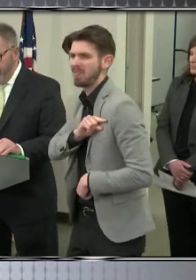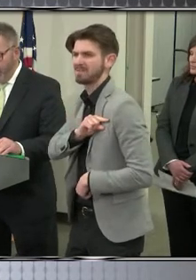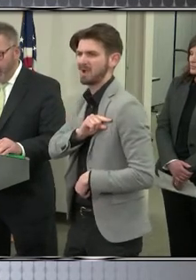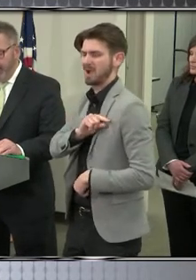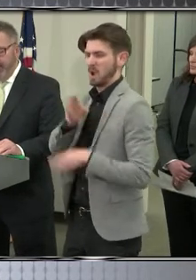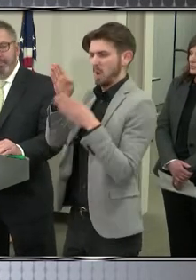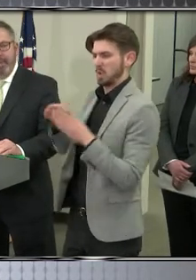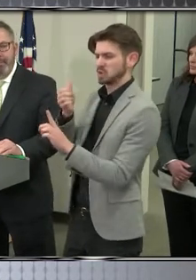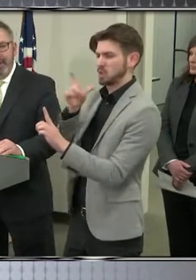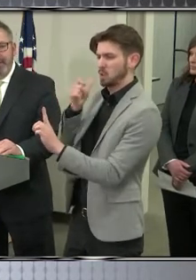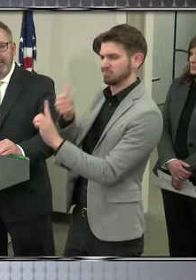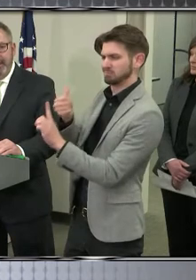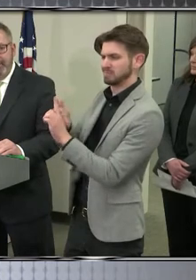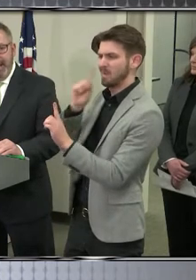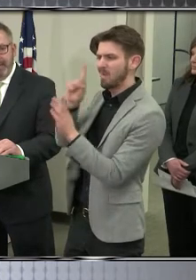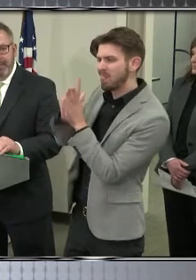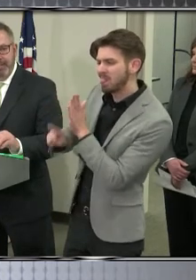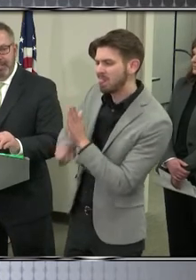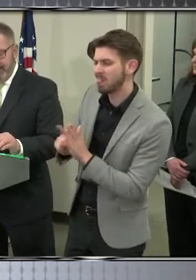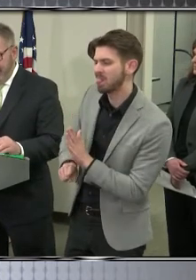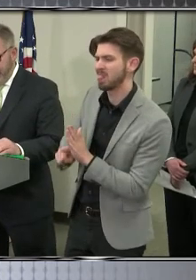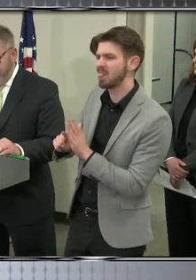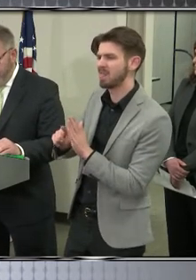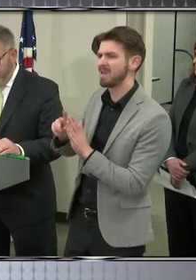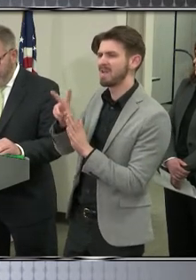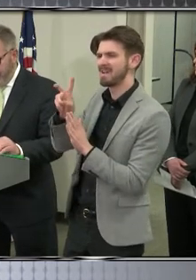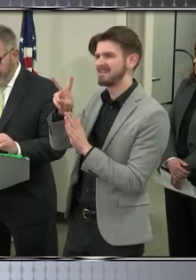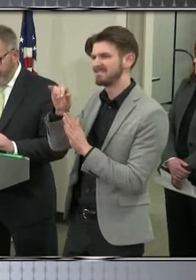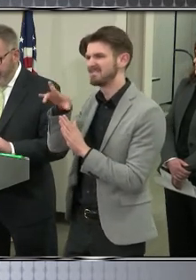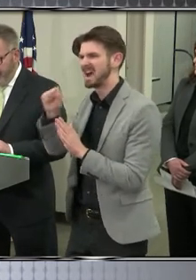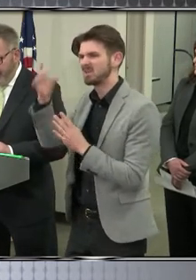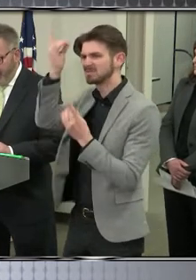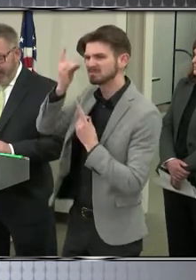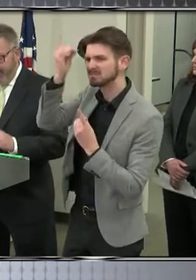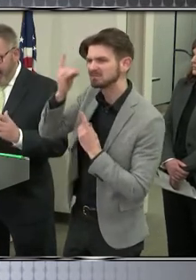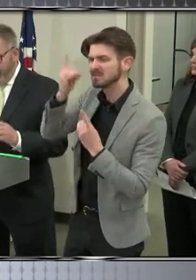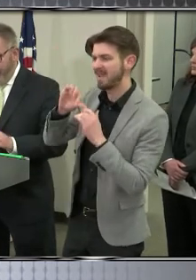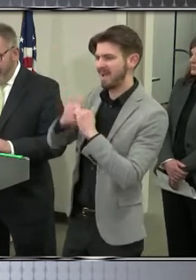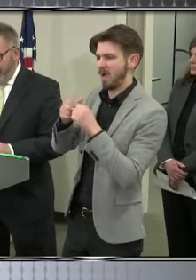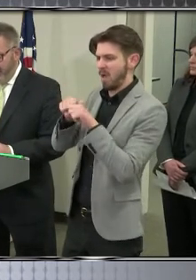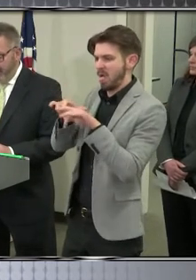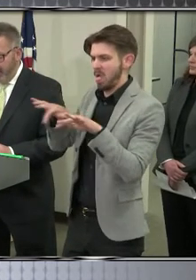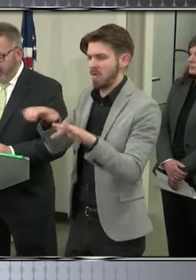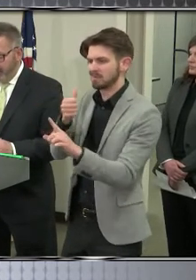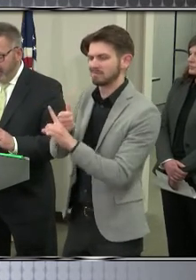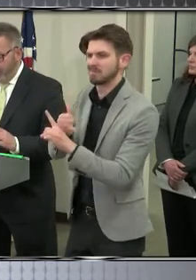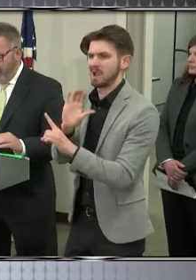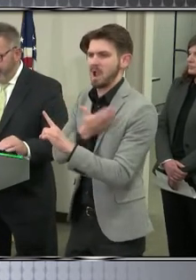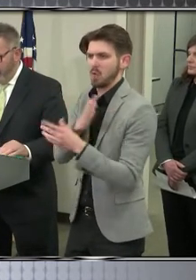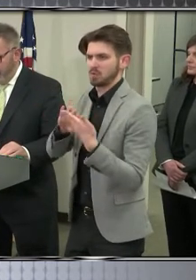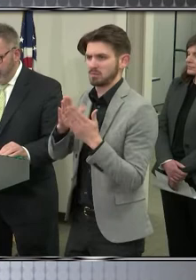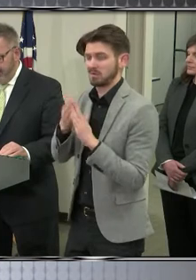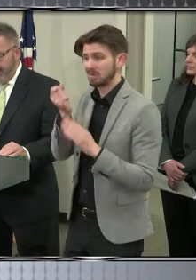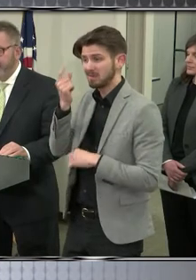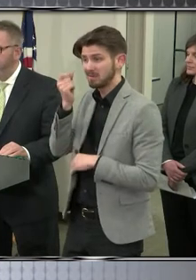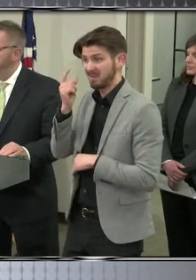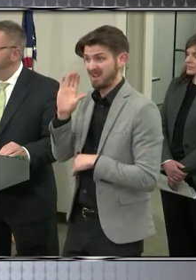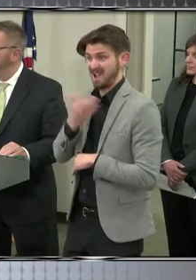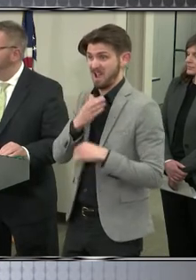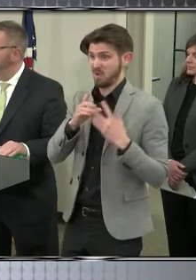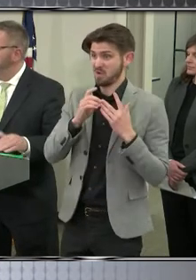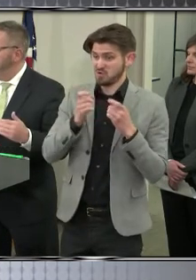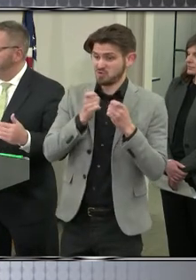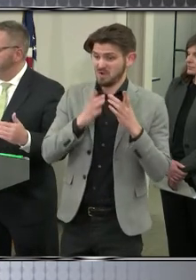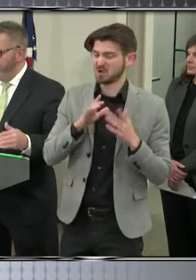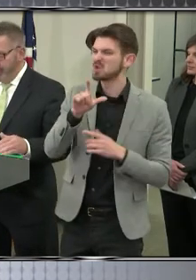epidemiologists working to minimize the impacts of this disease in our community. In fact, our Public Health Director's got 24 years of